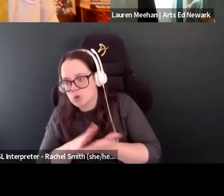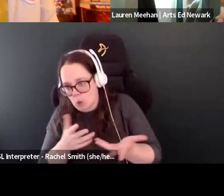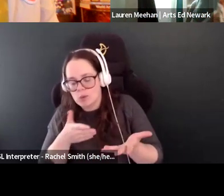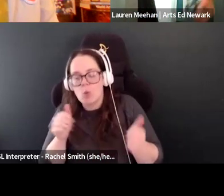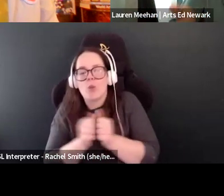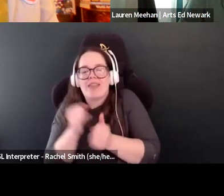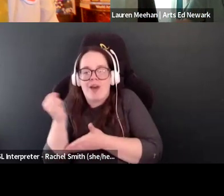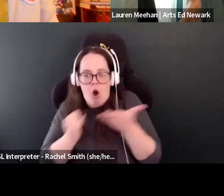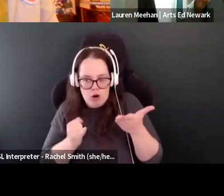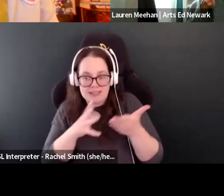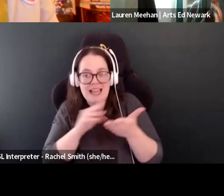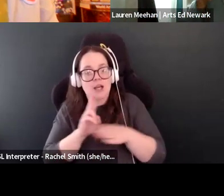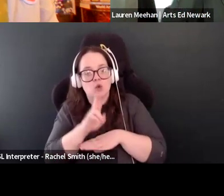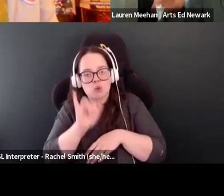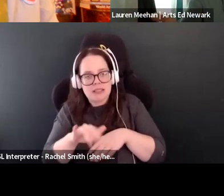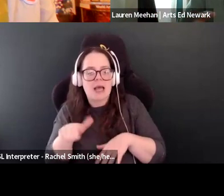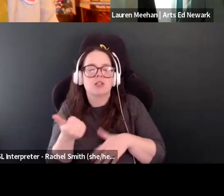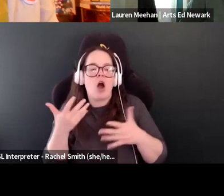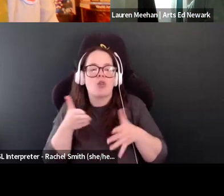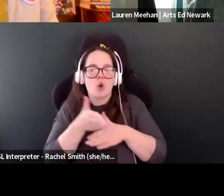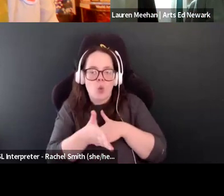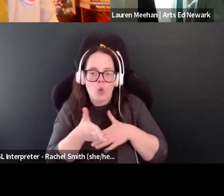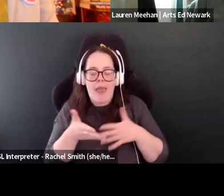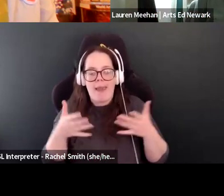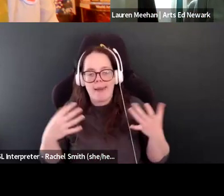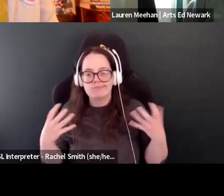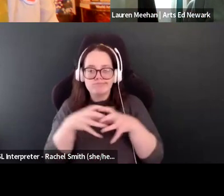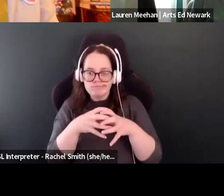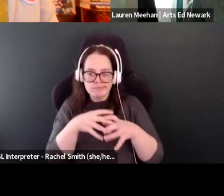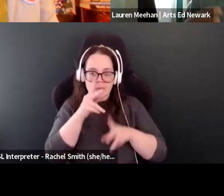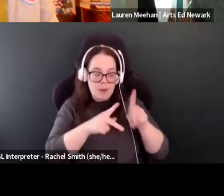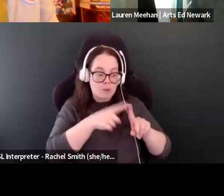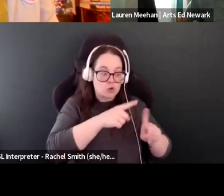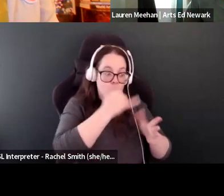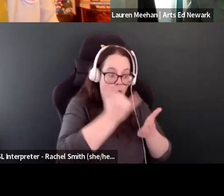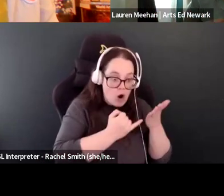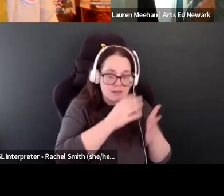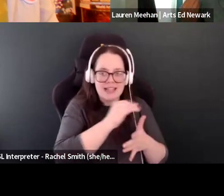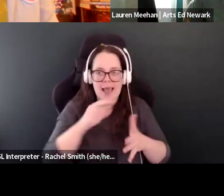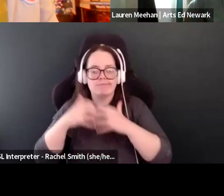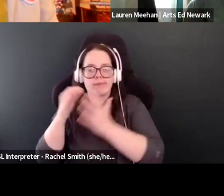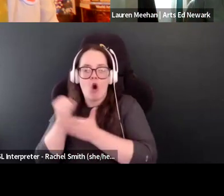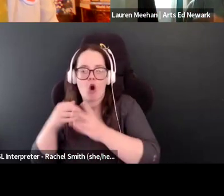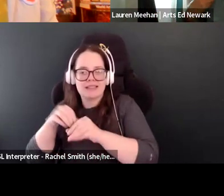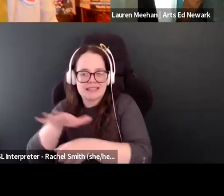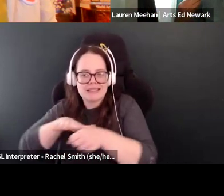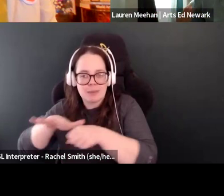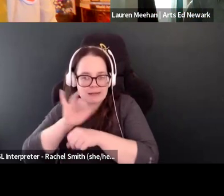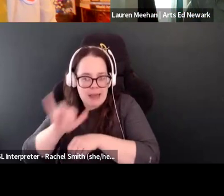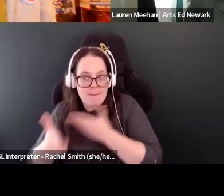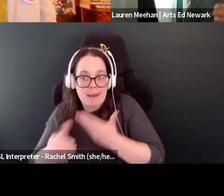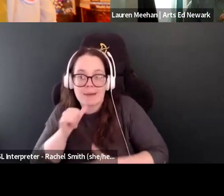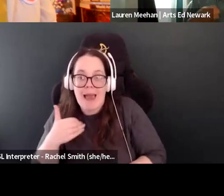way to bring people to the arts and to bring arts into spaces where they haven't been before. And so that's given us a lot of access to parents,